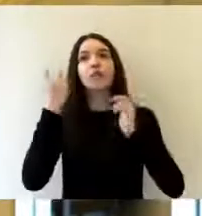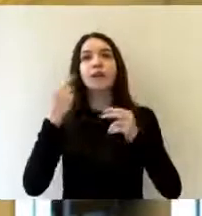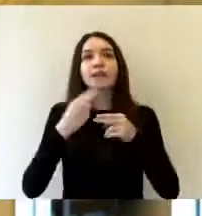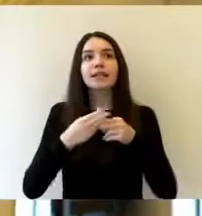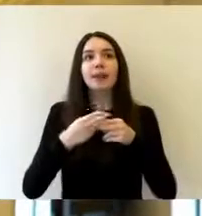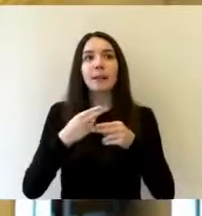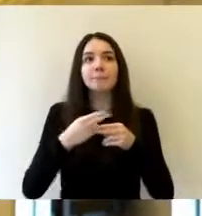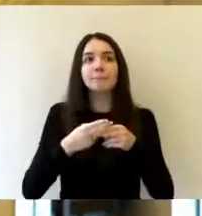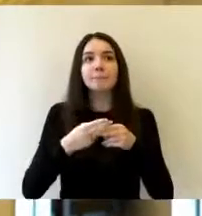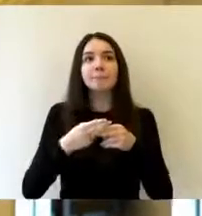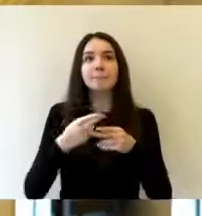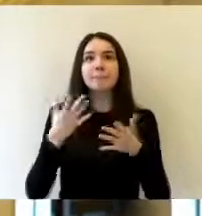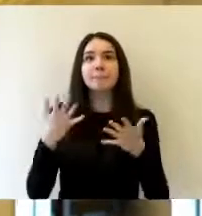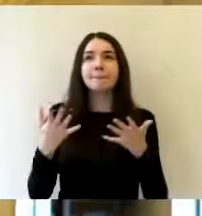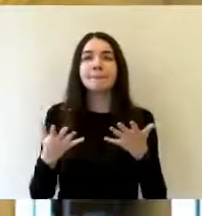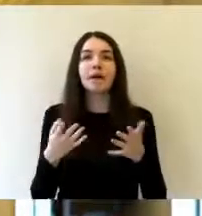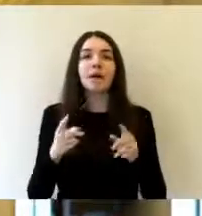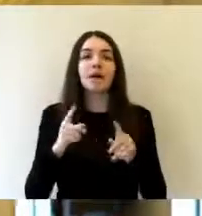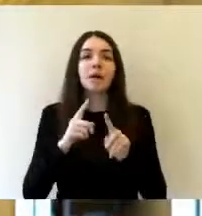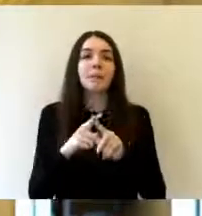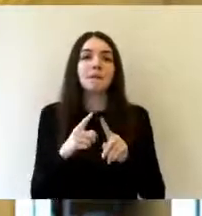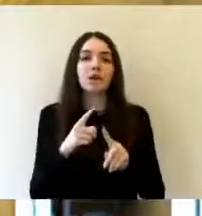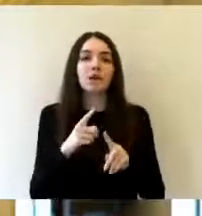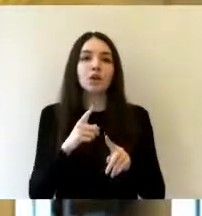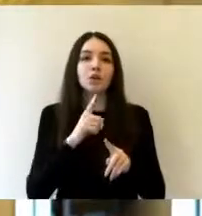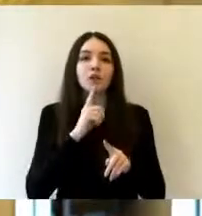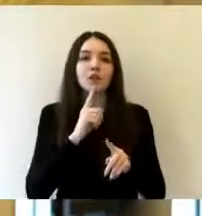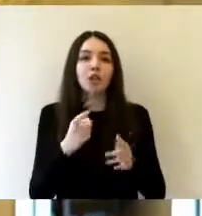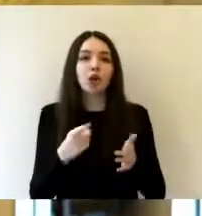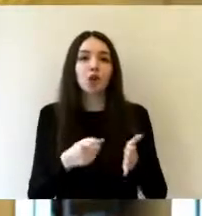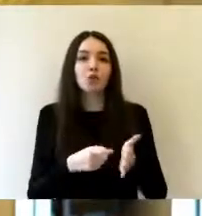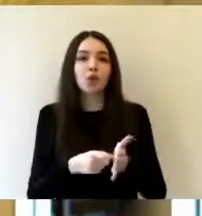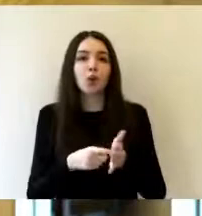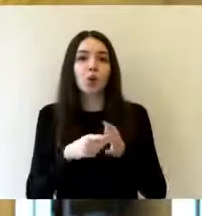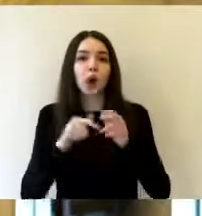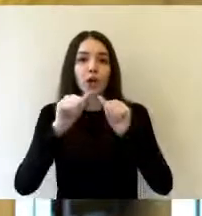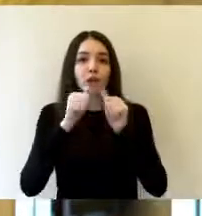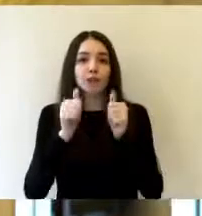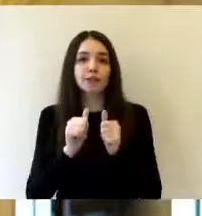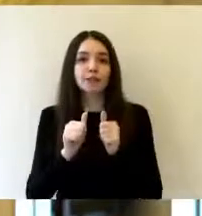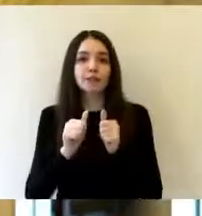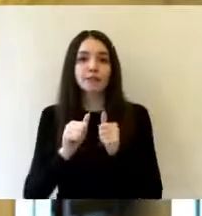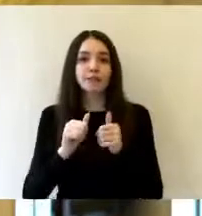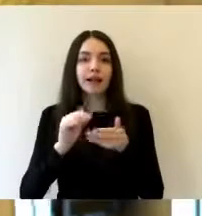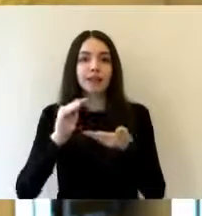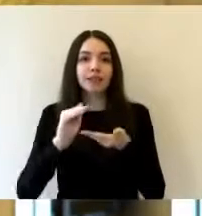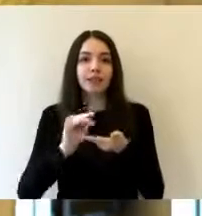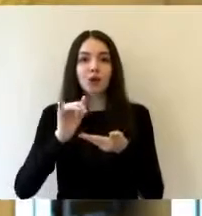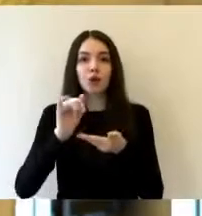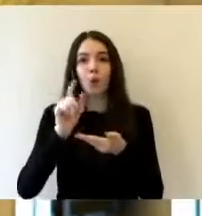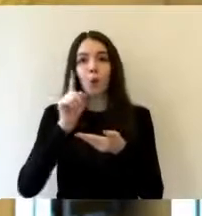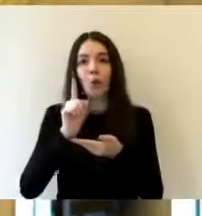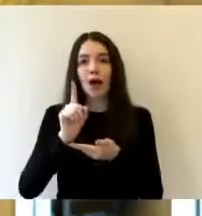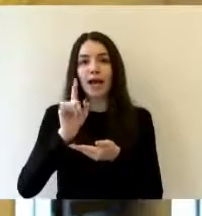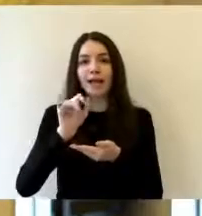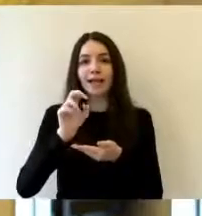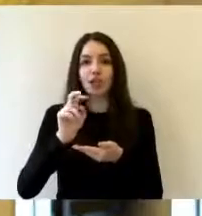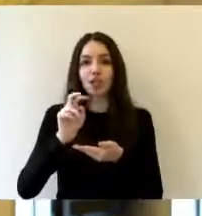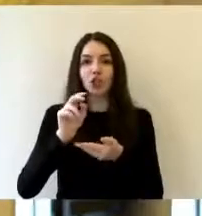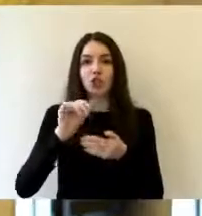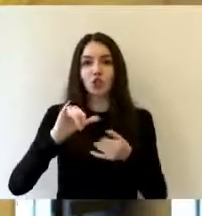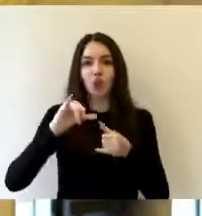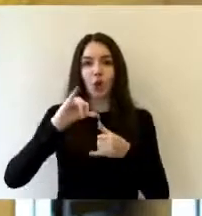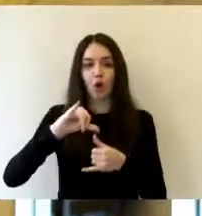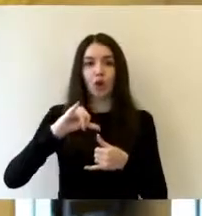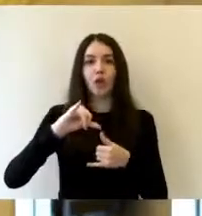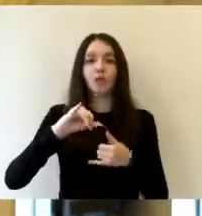Gary Catchdorian, but it all basically required the figures to be less than an inch tall. So when I was actually working